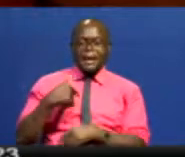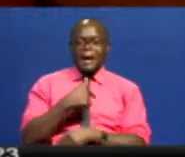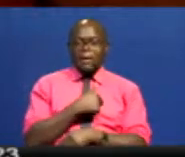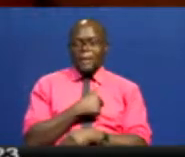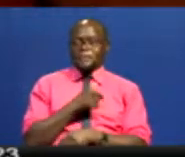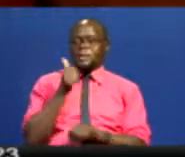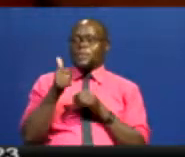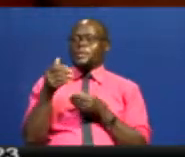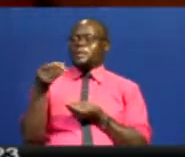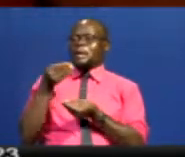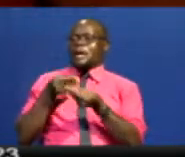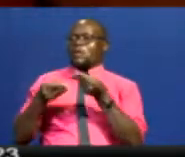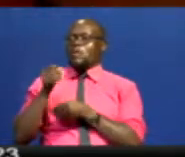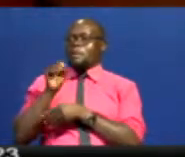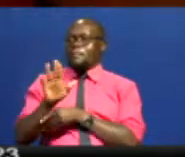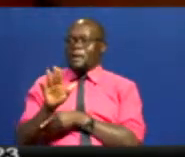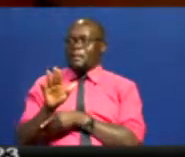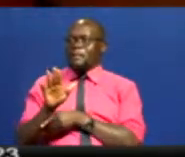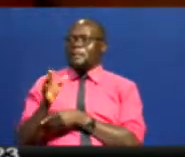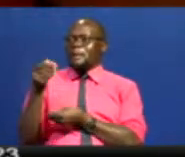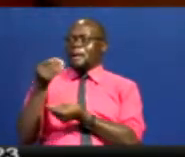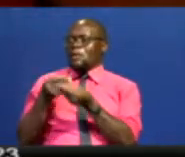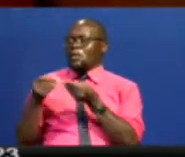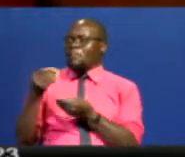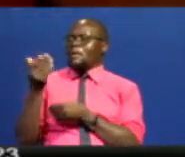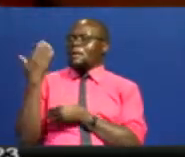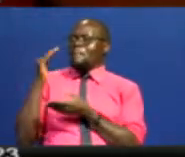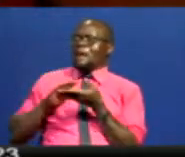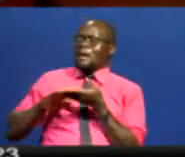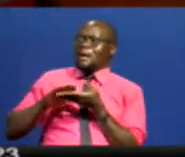whose economic background,